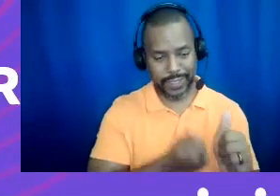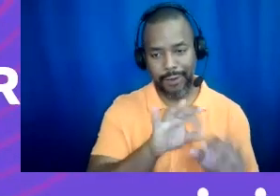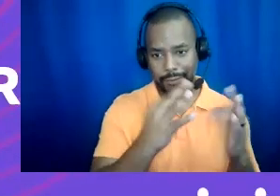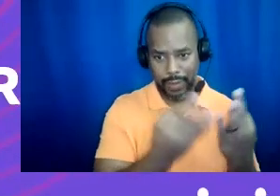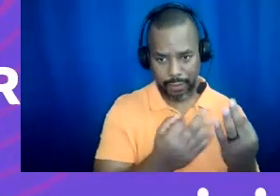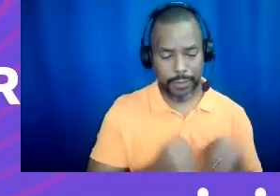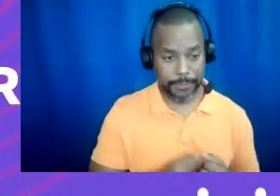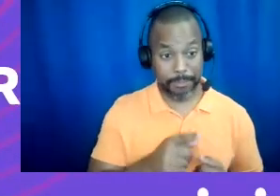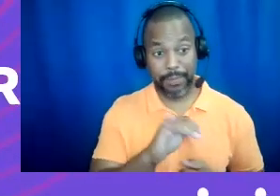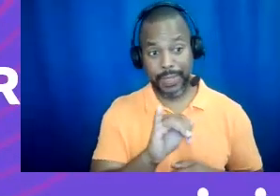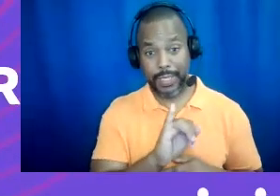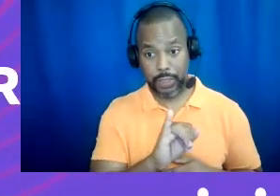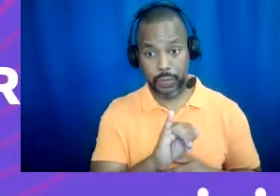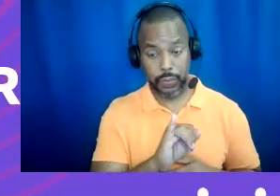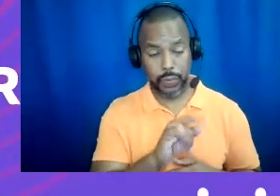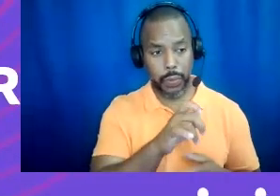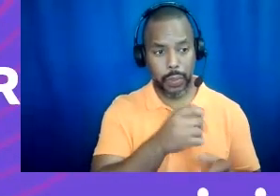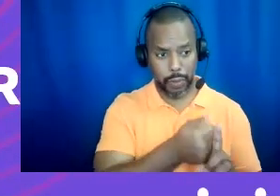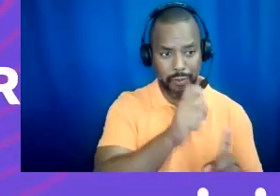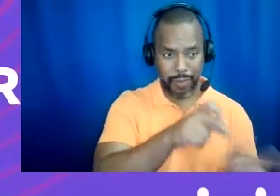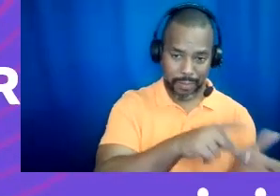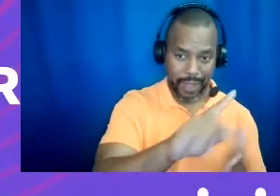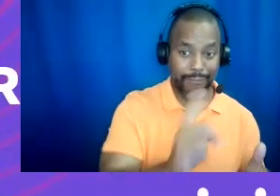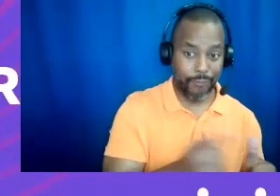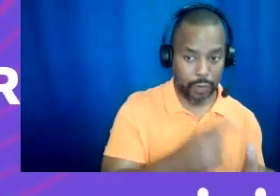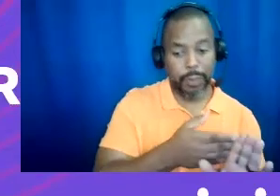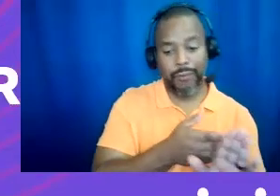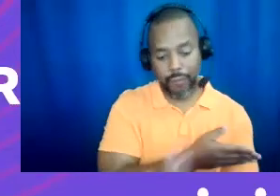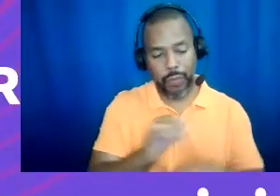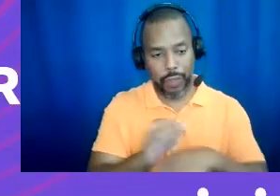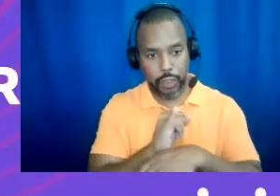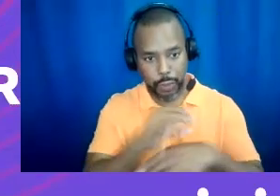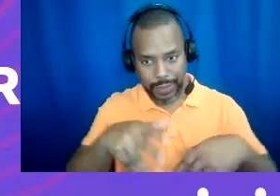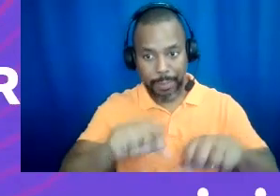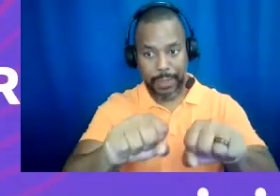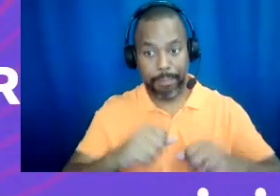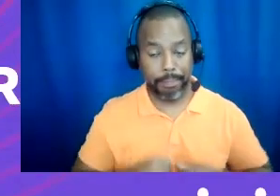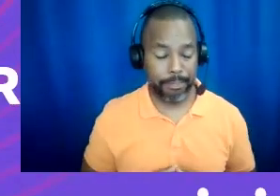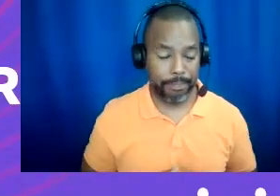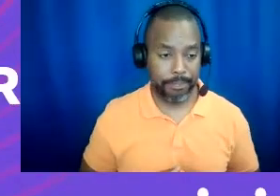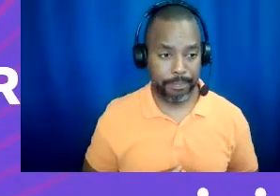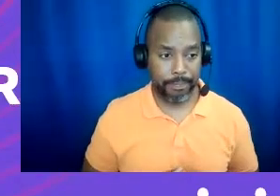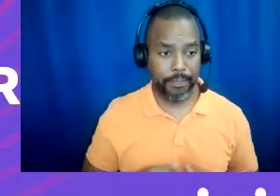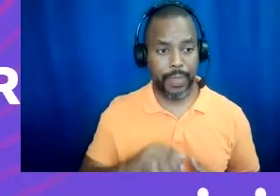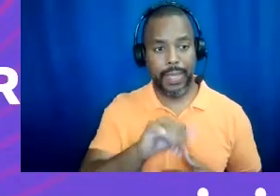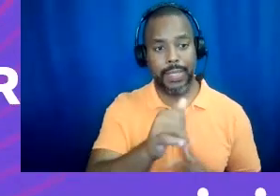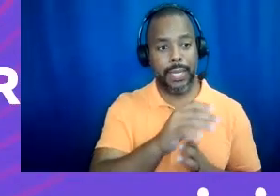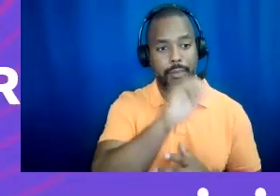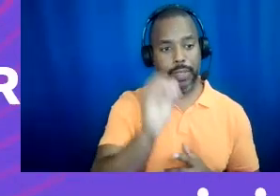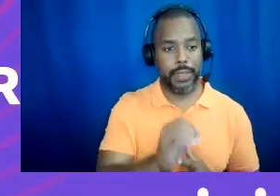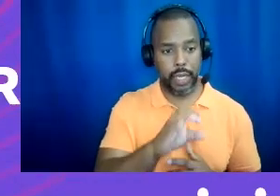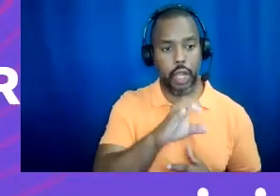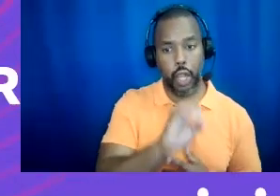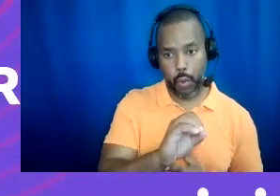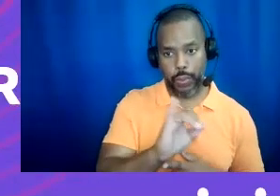the insurance is going, or what you have to pay first before your insurance actually picks up. Then you have your 10% coinsurance, which is